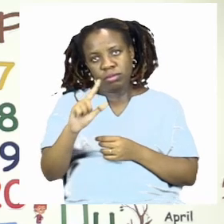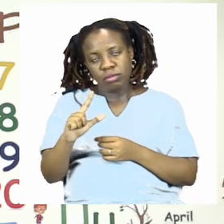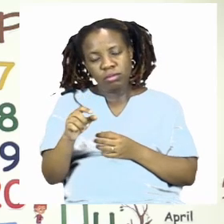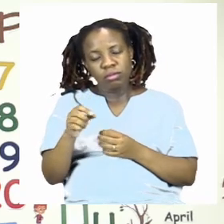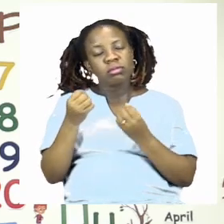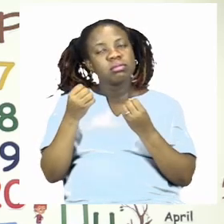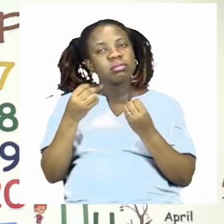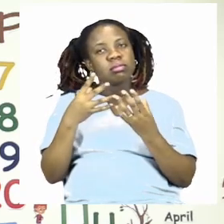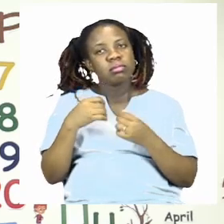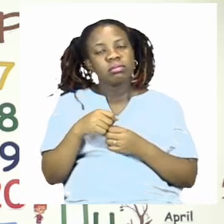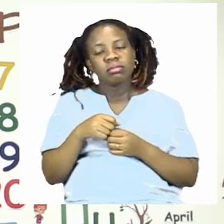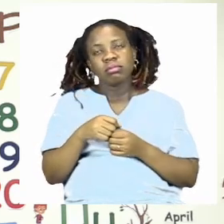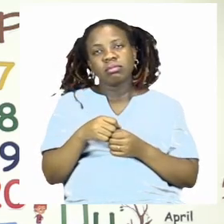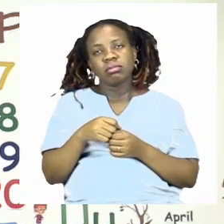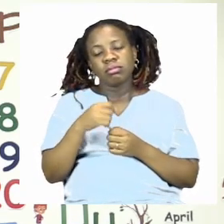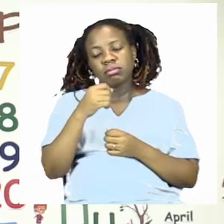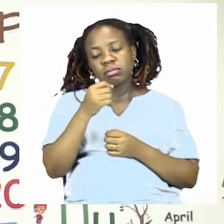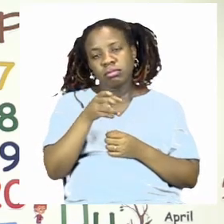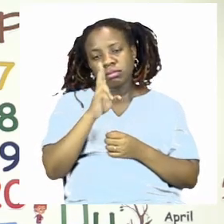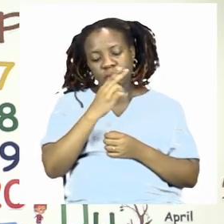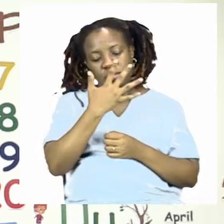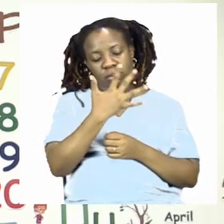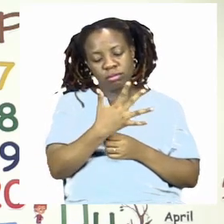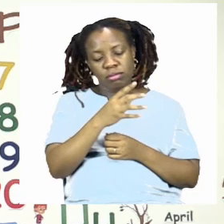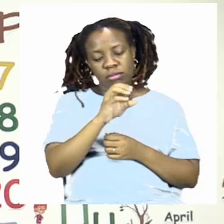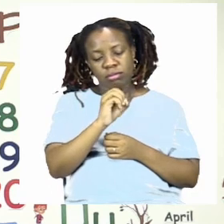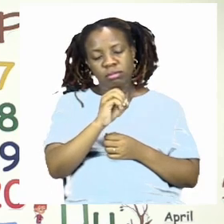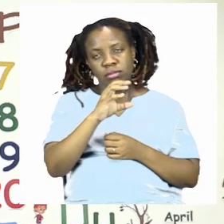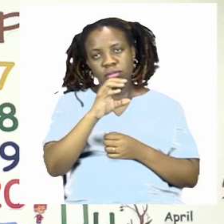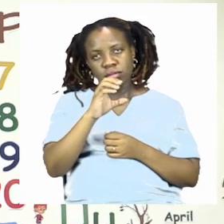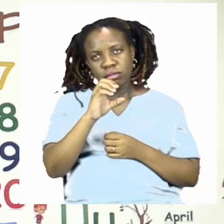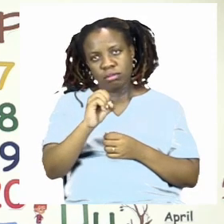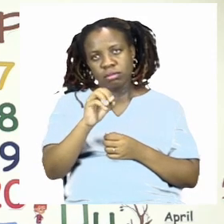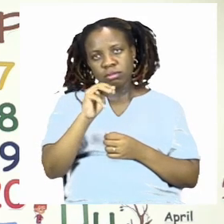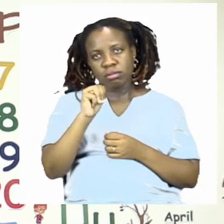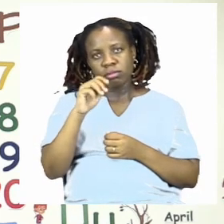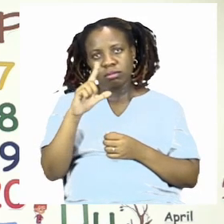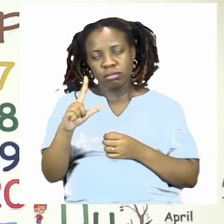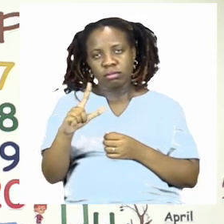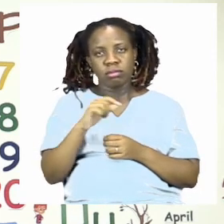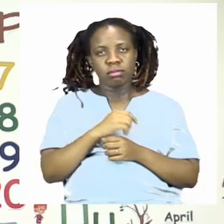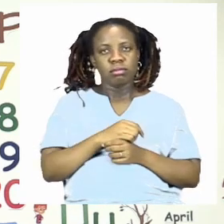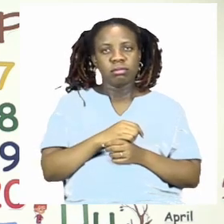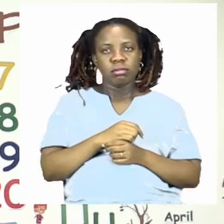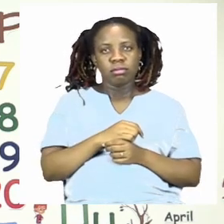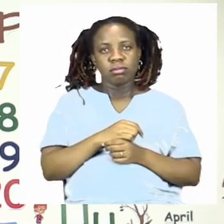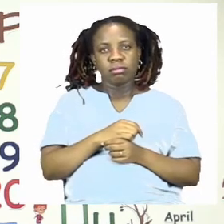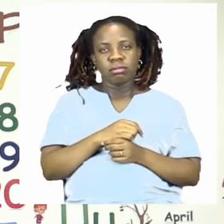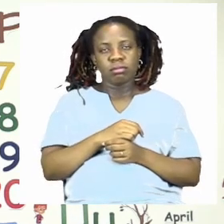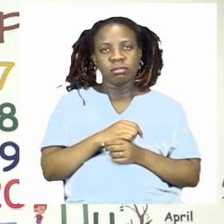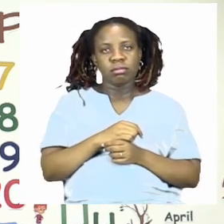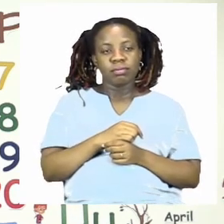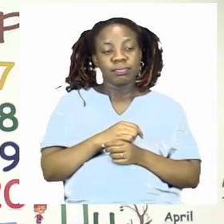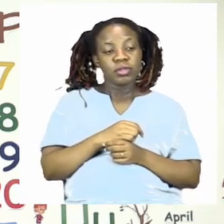milliliters, and that is equal to 500 milliliters. And that means that when we have